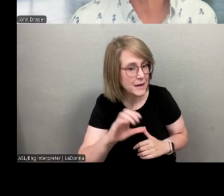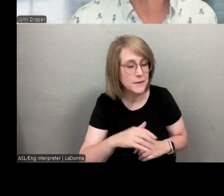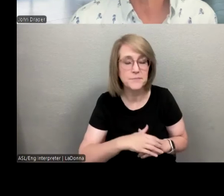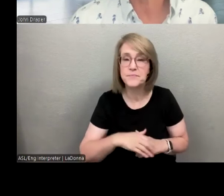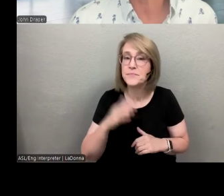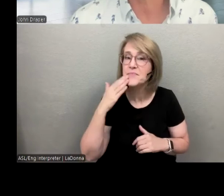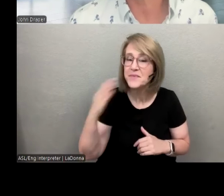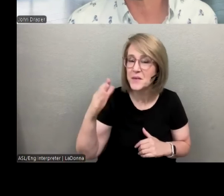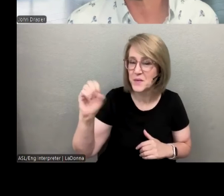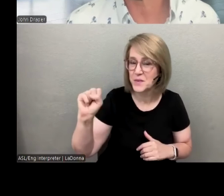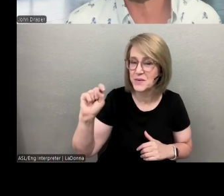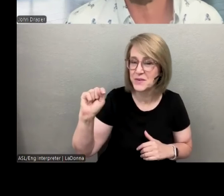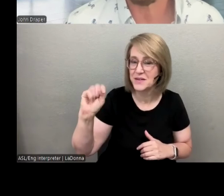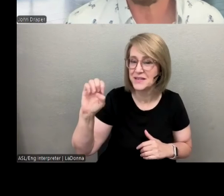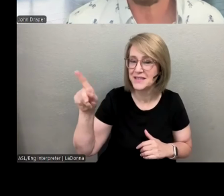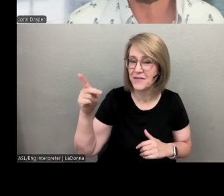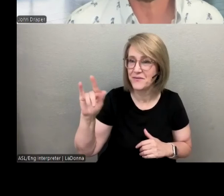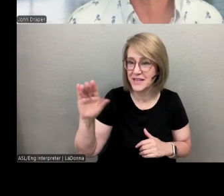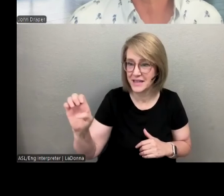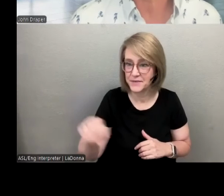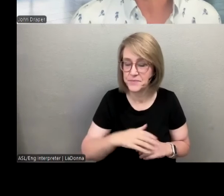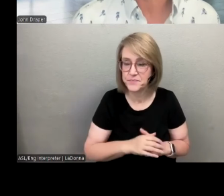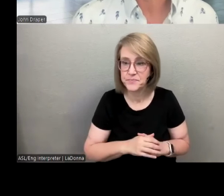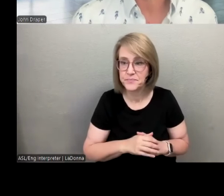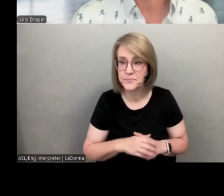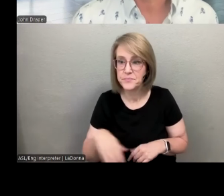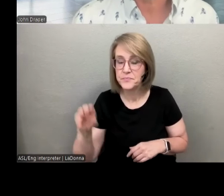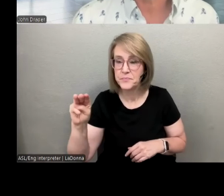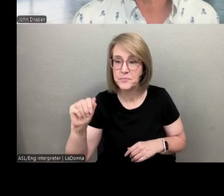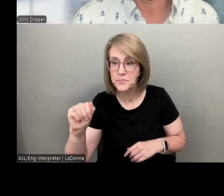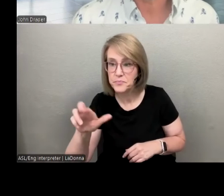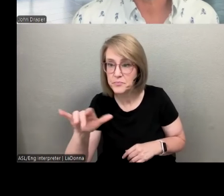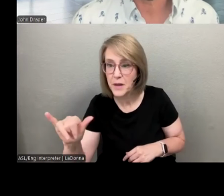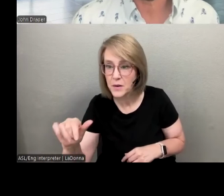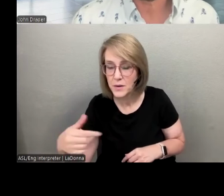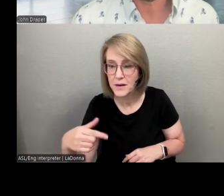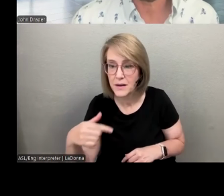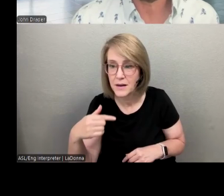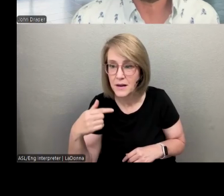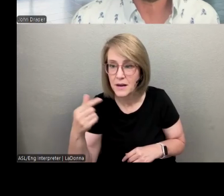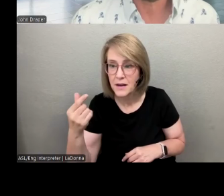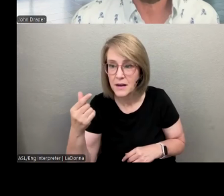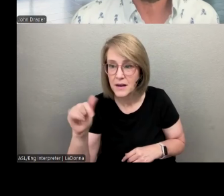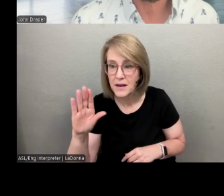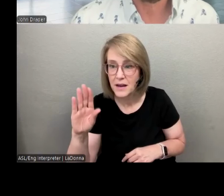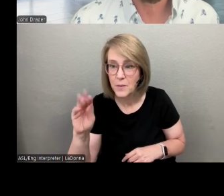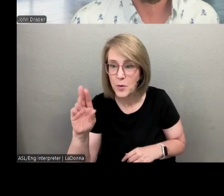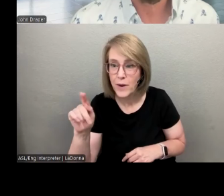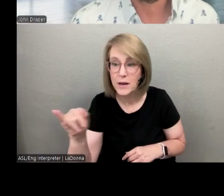you've got an interesting question in here. We've got a number of interesting comments and questions. Mary, do you want to share your question with